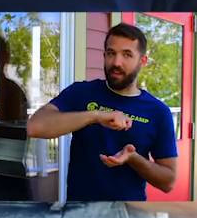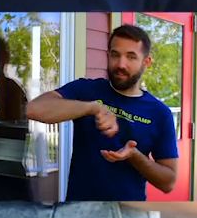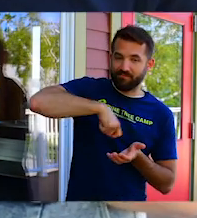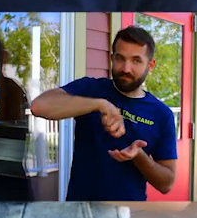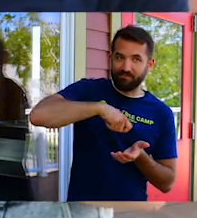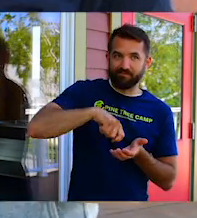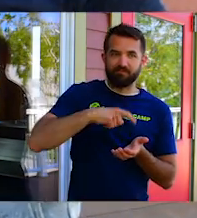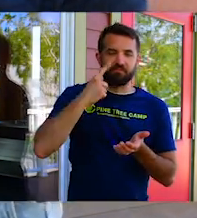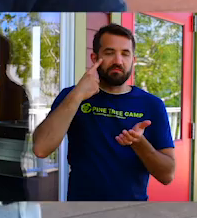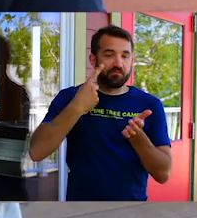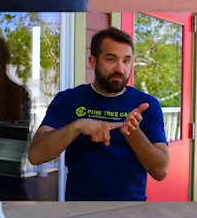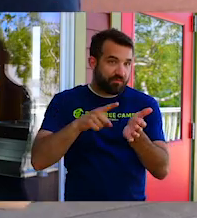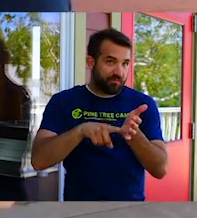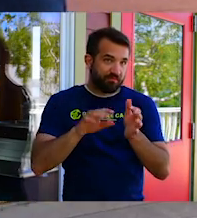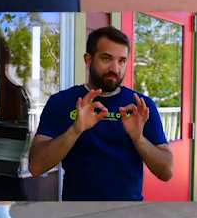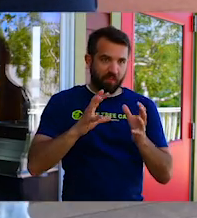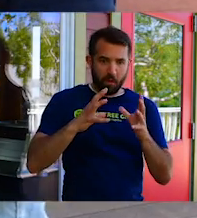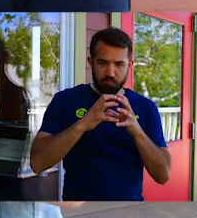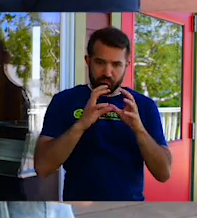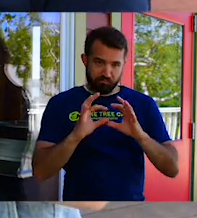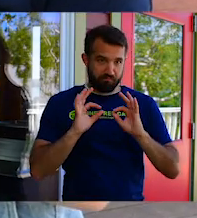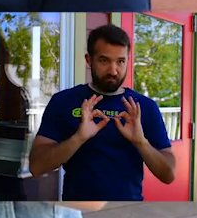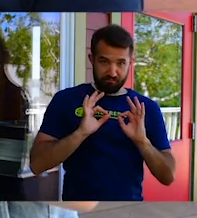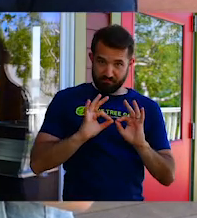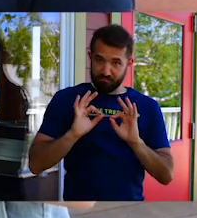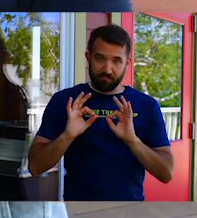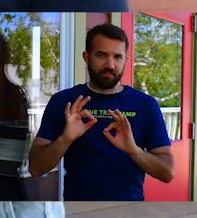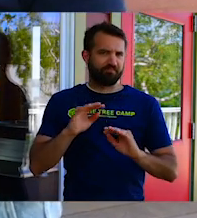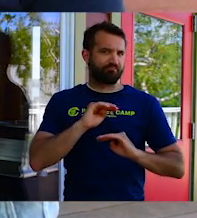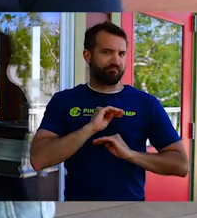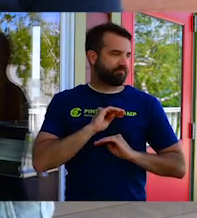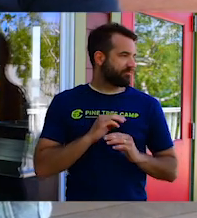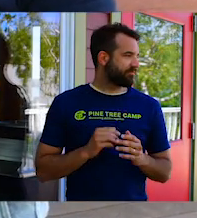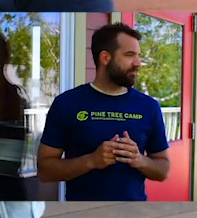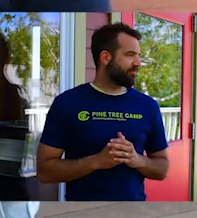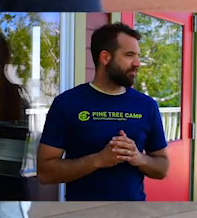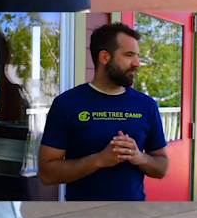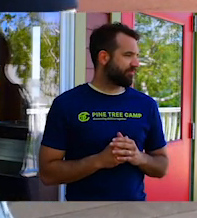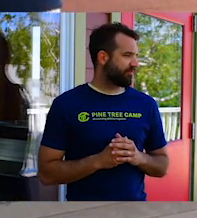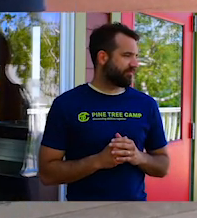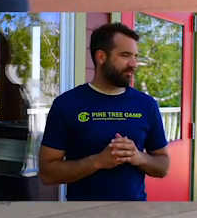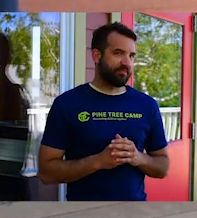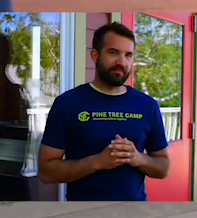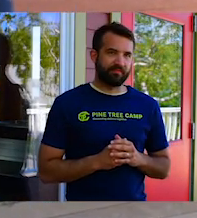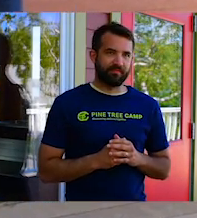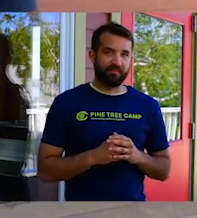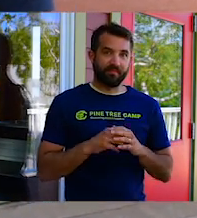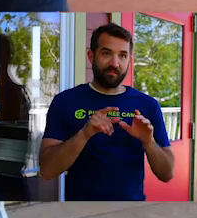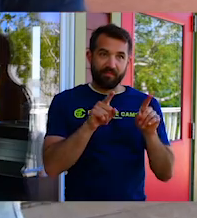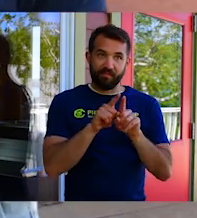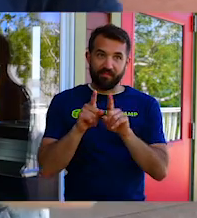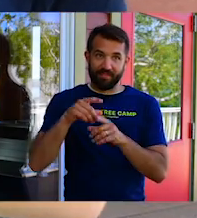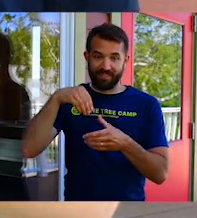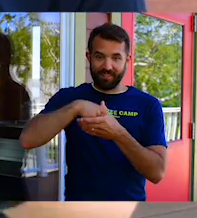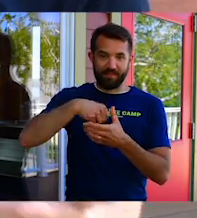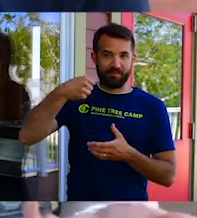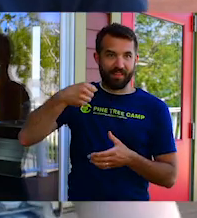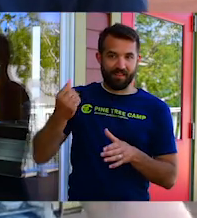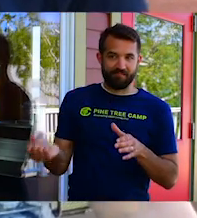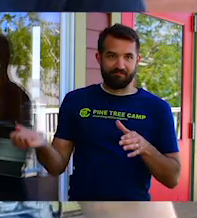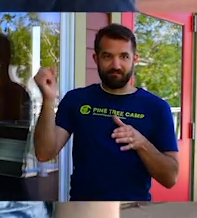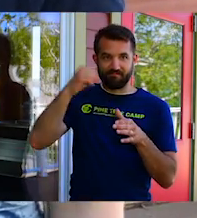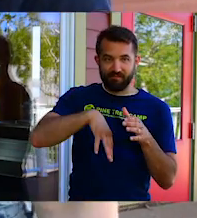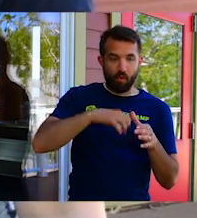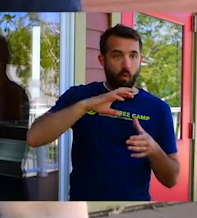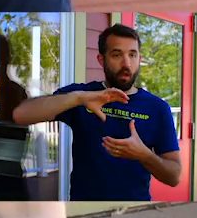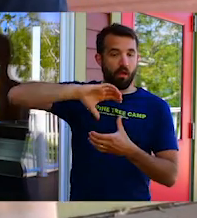you don't add too much. The sand also might be best stored in an airtight container or a bag. I've also just